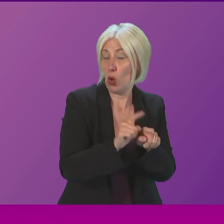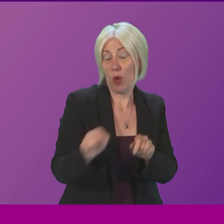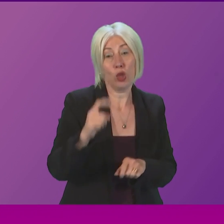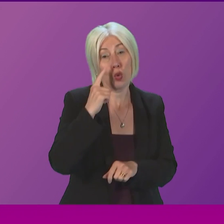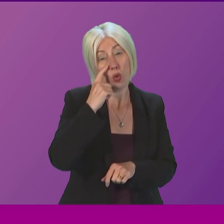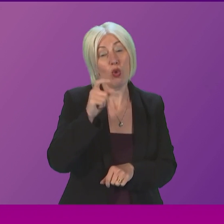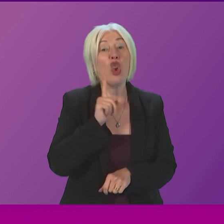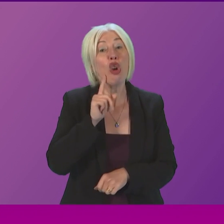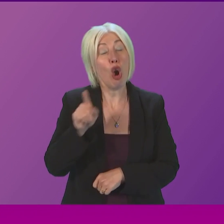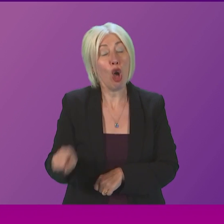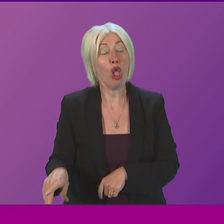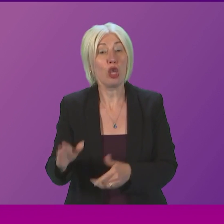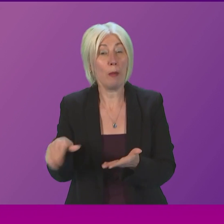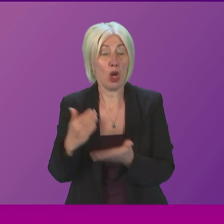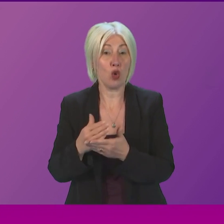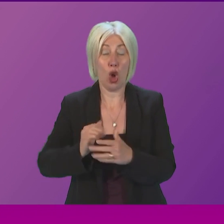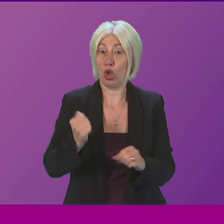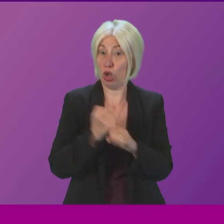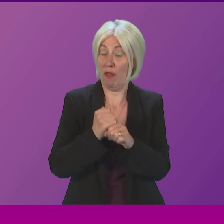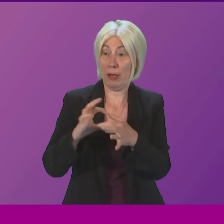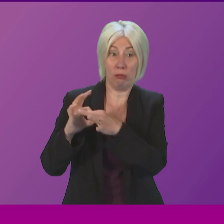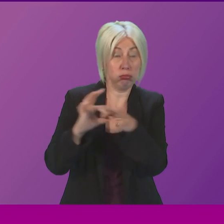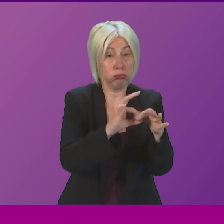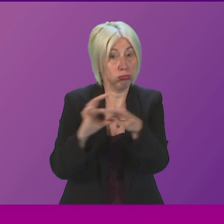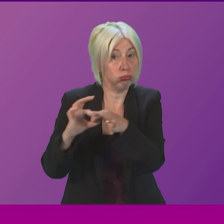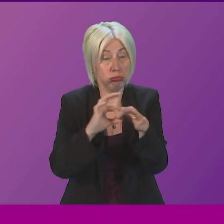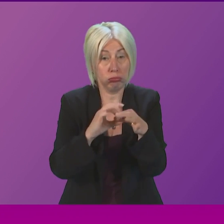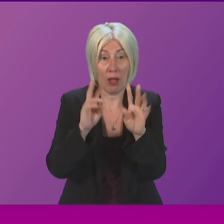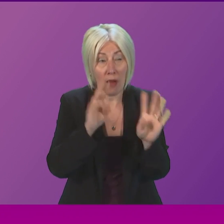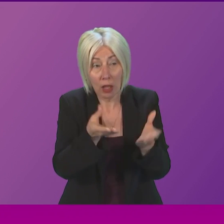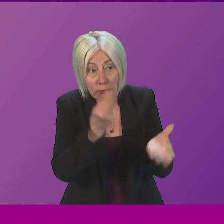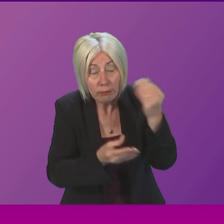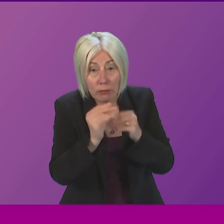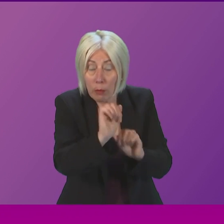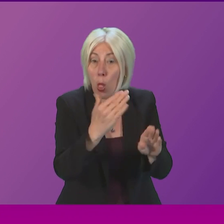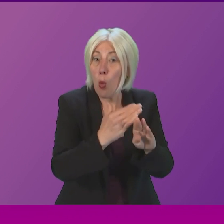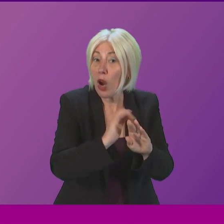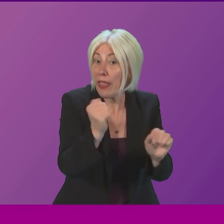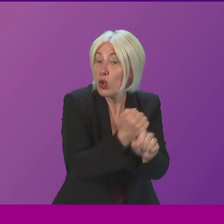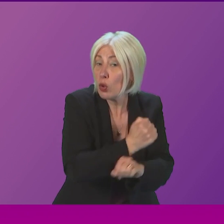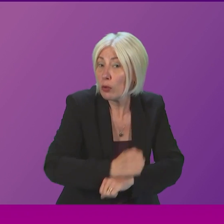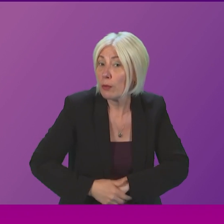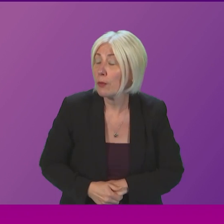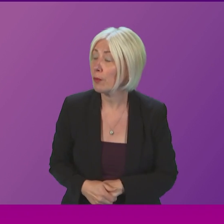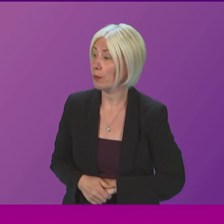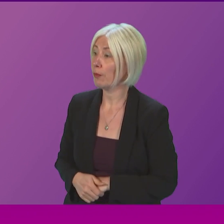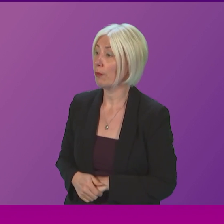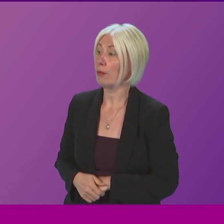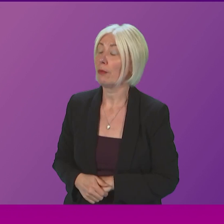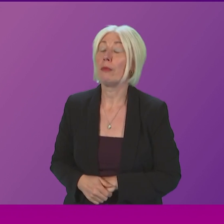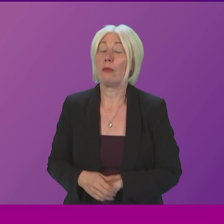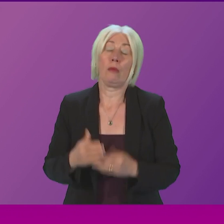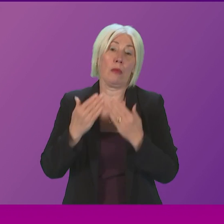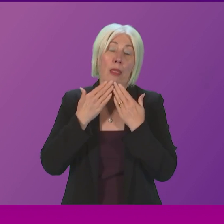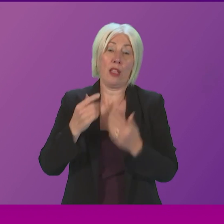I will ensure that the Scottish Government engages to hear more about that good work. And Beatrice Wishart. Thank you, Presiding